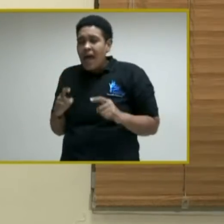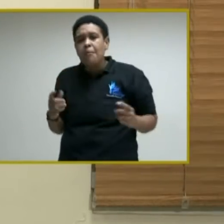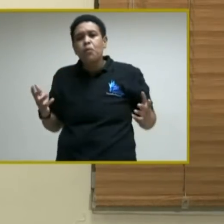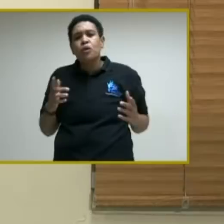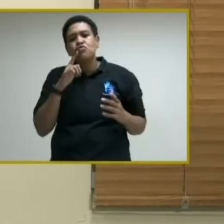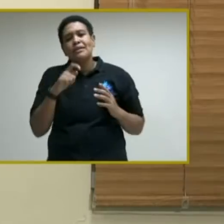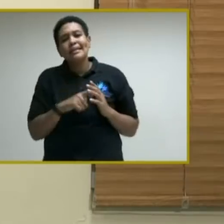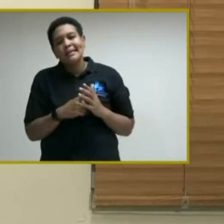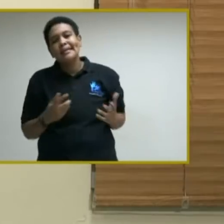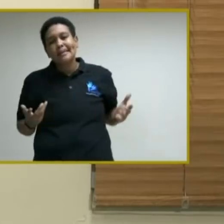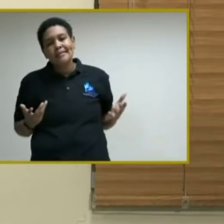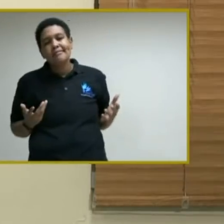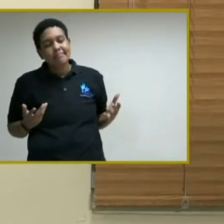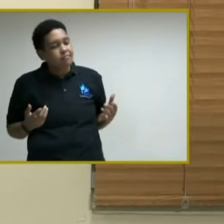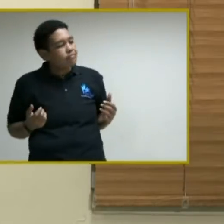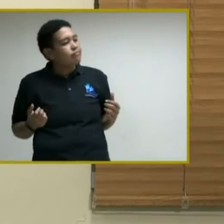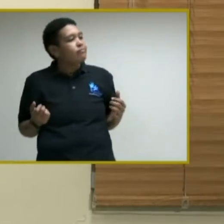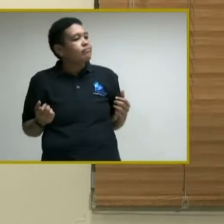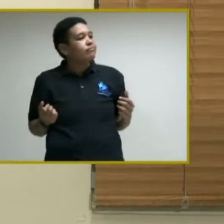key. I